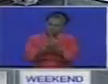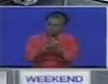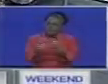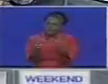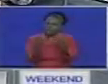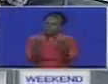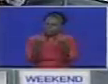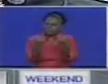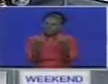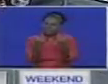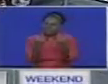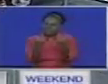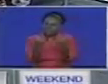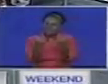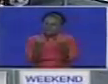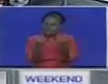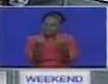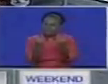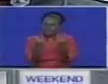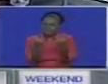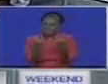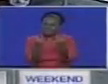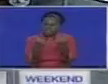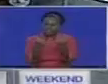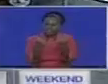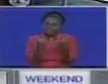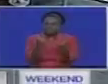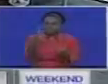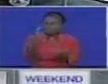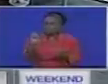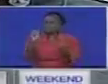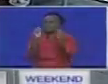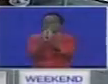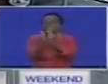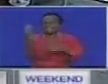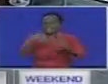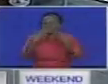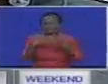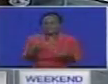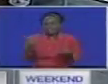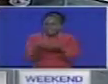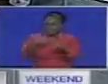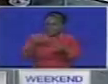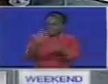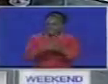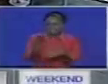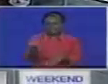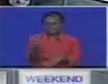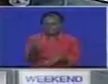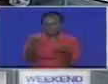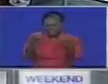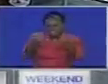It happened as NPK around 2010. That's why the term is actually ending but in 2014. 2010, I wasn't busy with the ODM nomination. No, you're trying